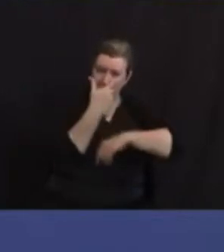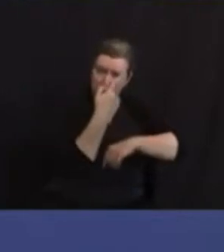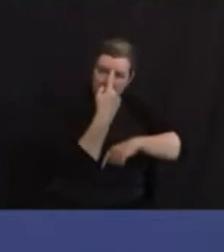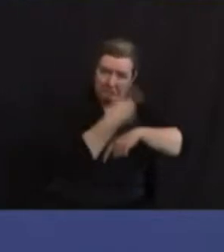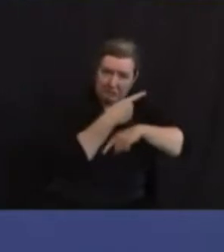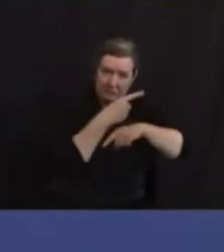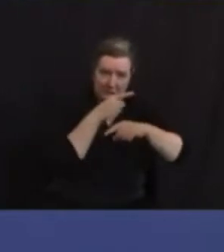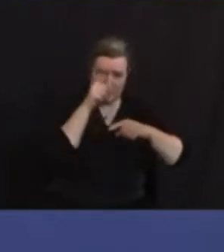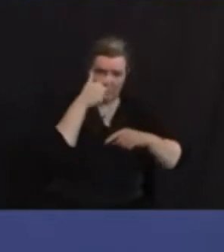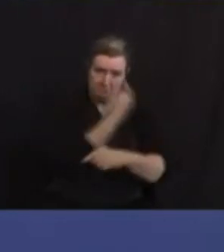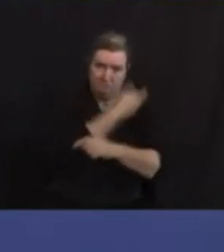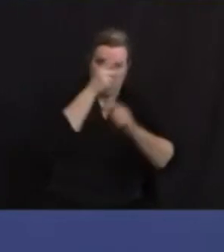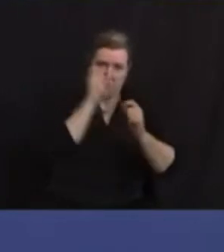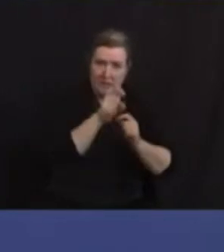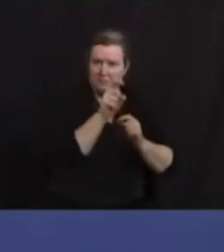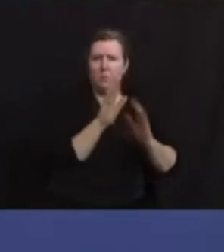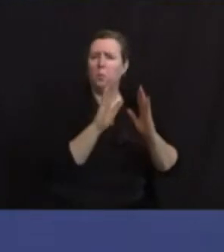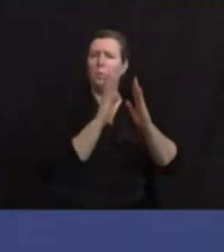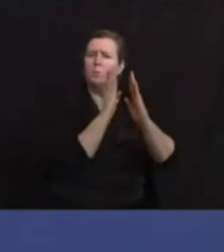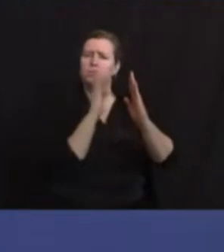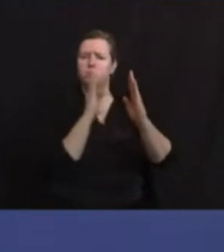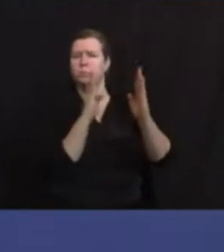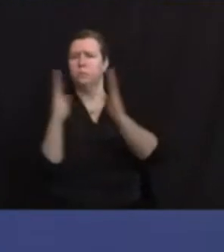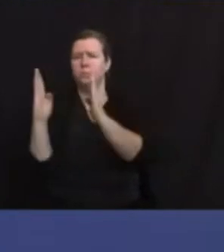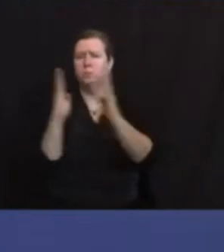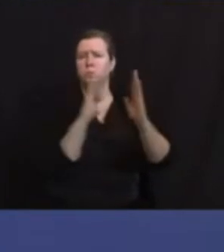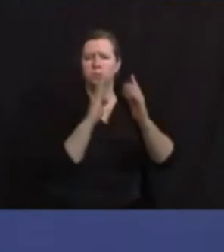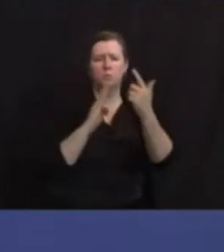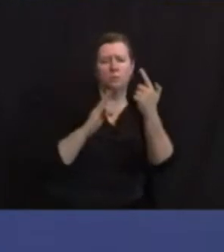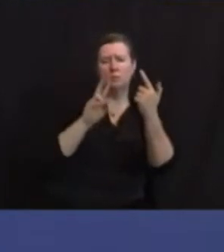you assess that question, particularly given